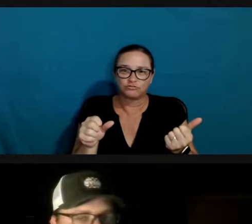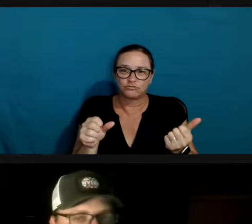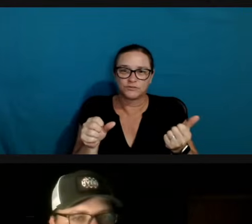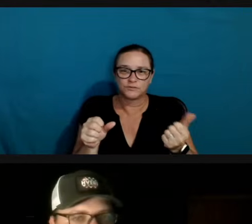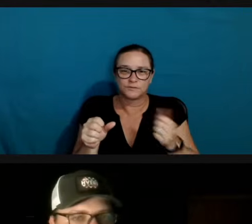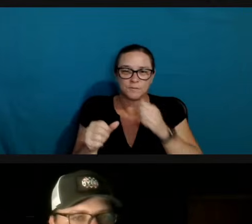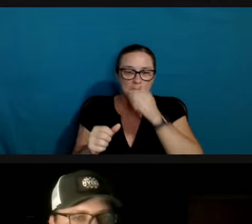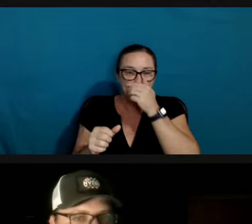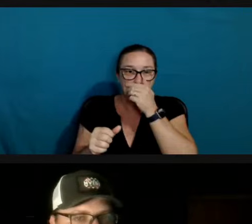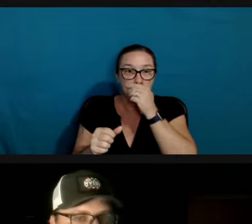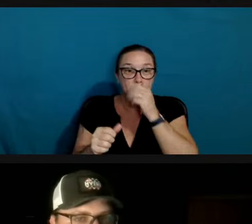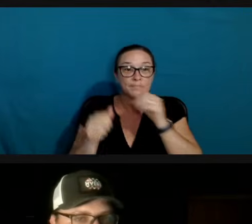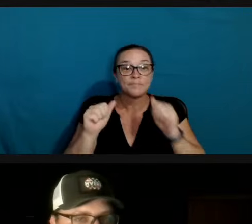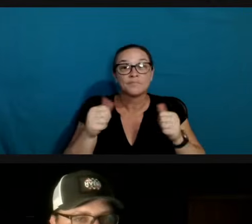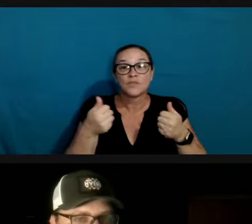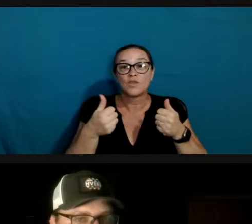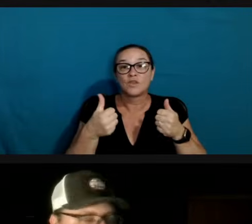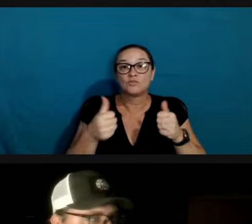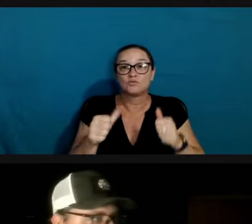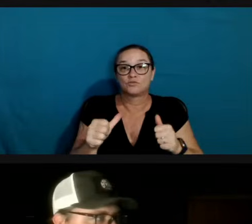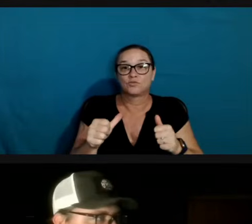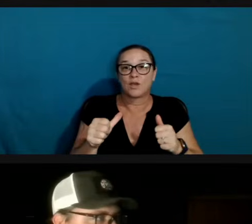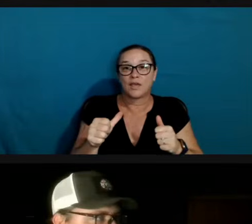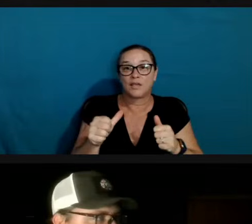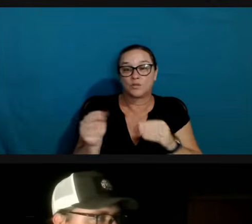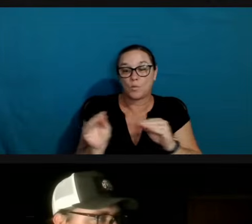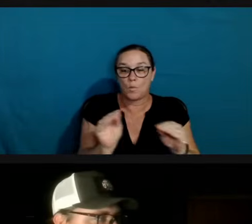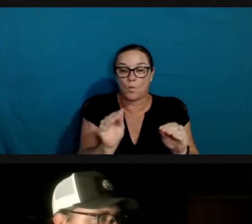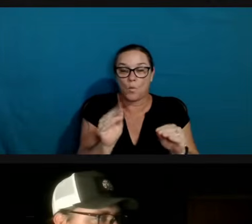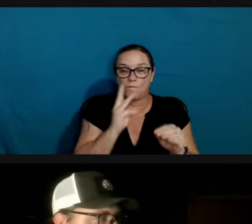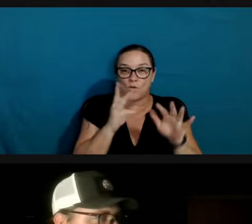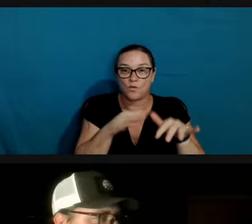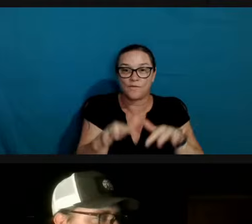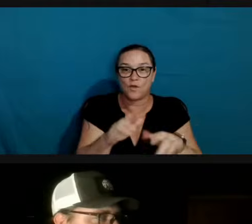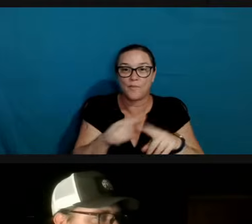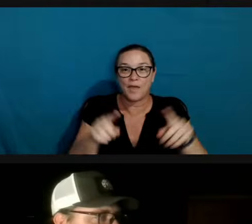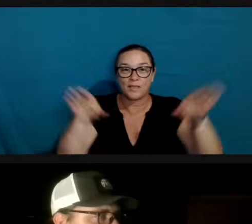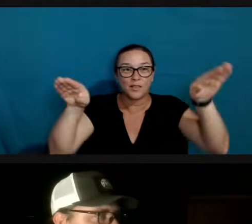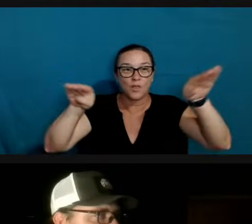can try and get rid of the river, but that low-lying area, get enough water,